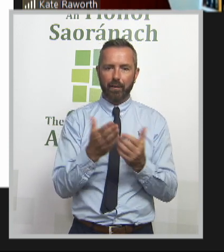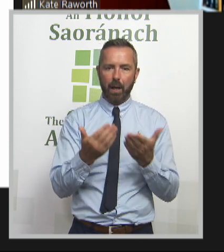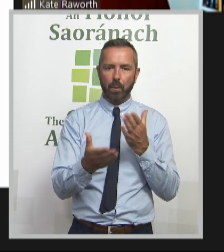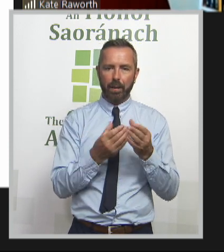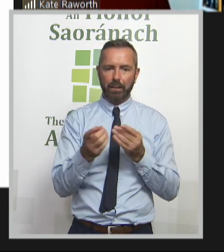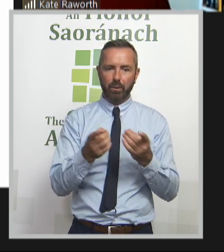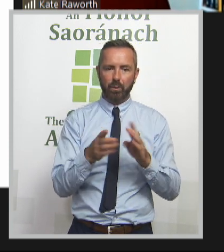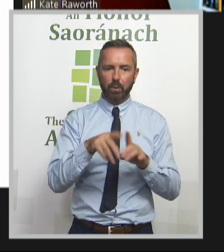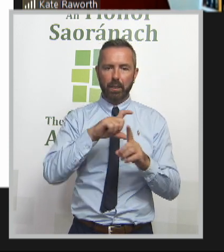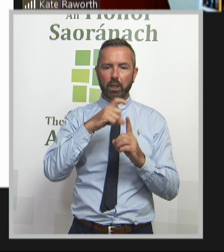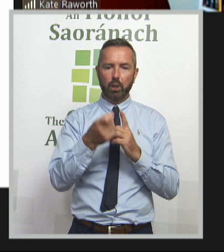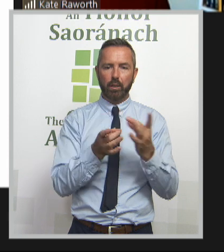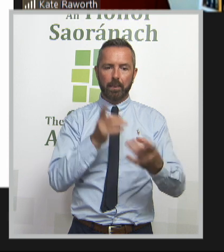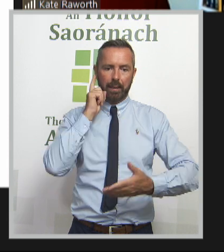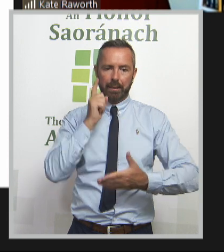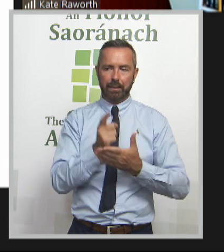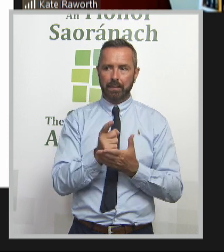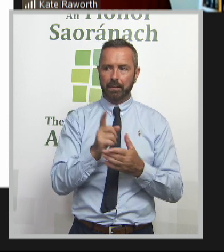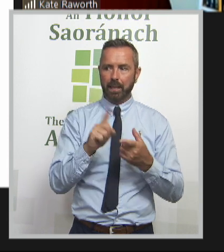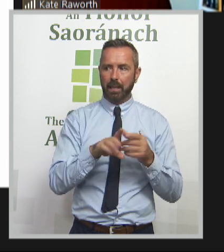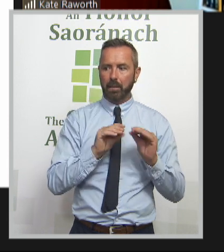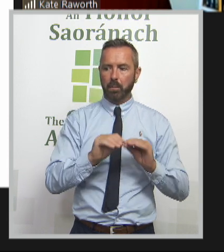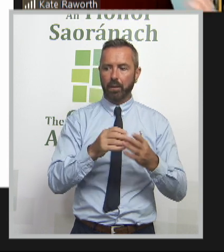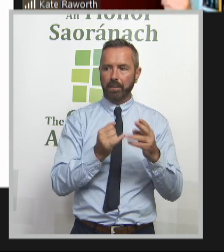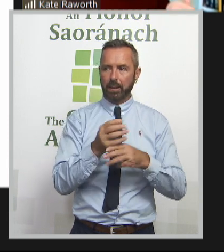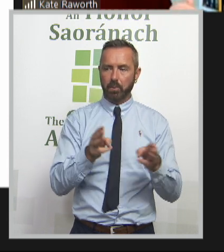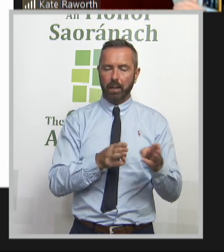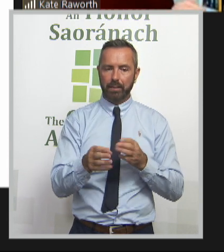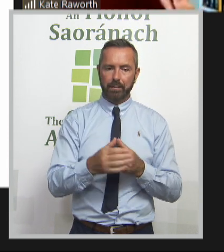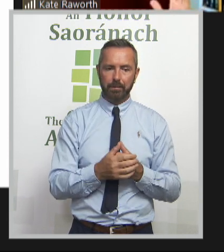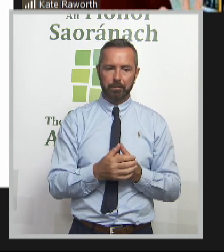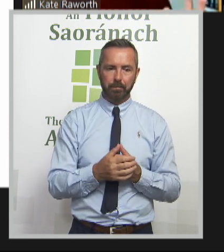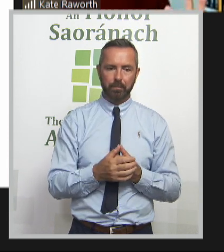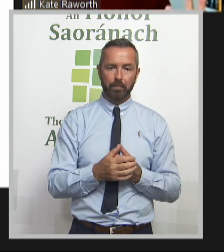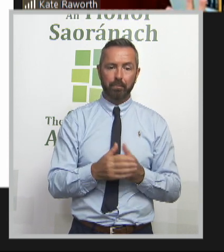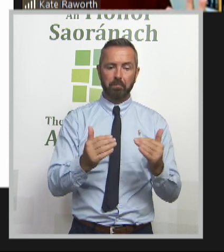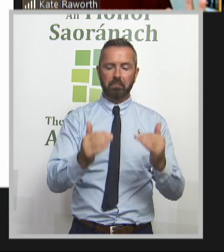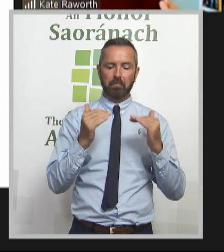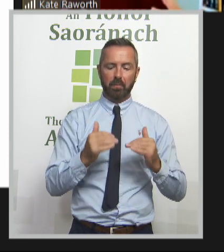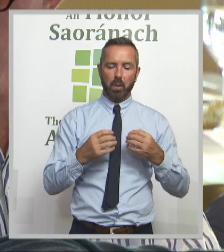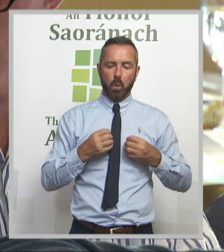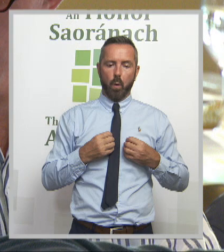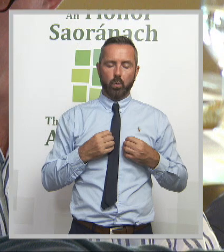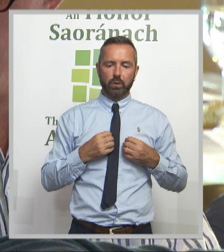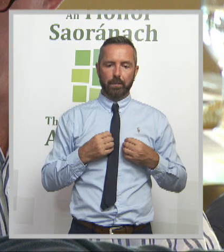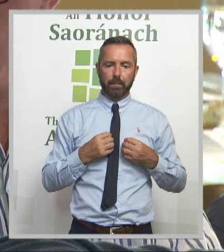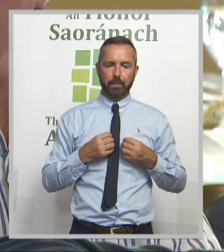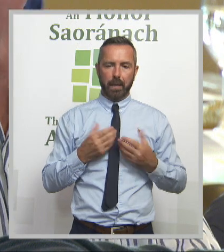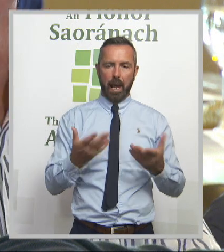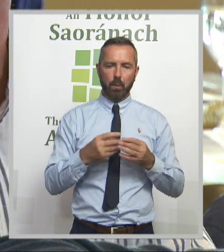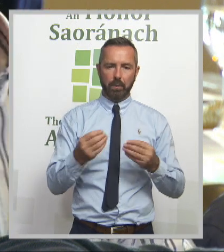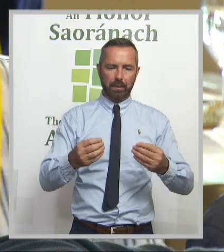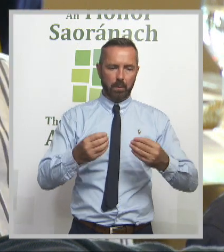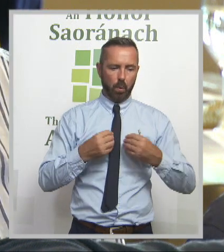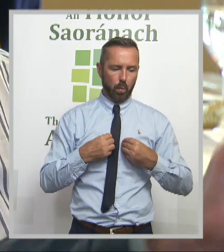of decision-making and putting things into practice. Going a step deeper, ownership. So how are things owned? The